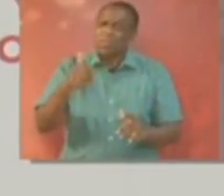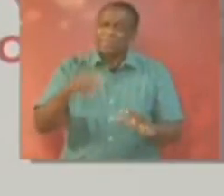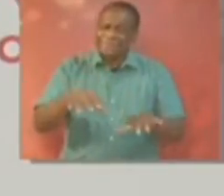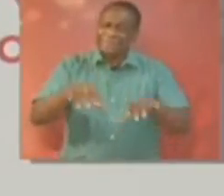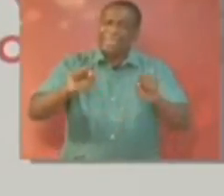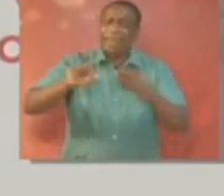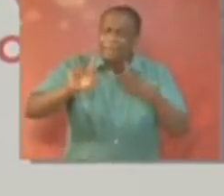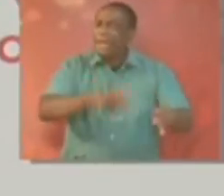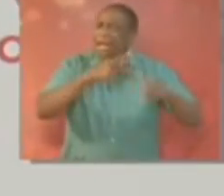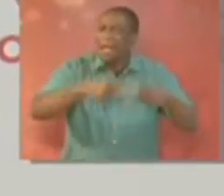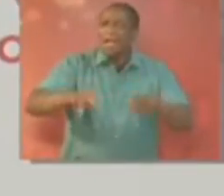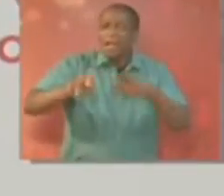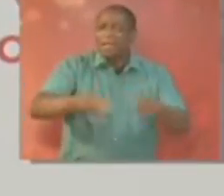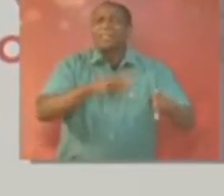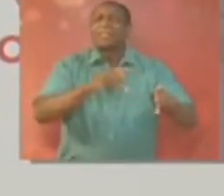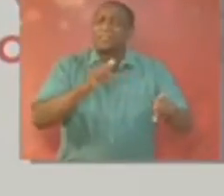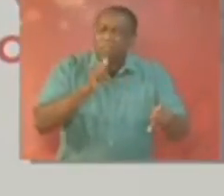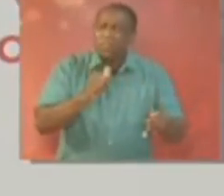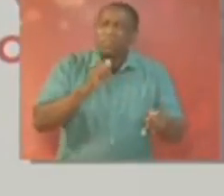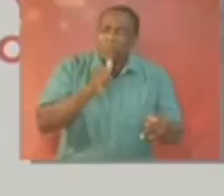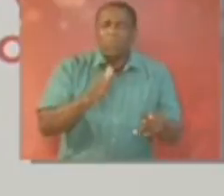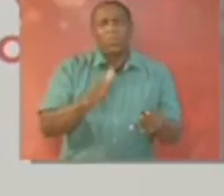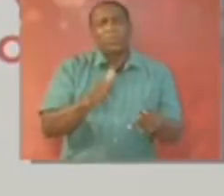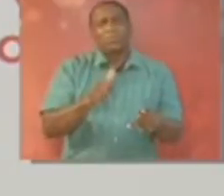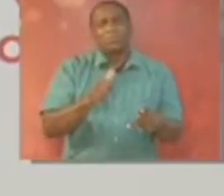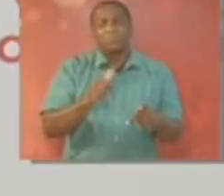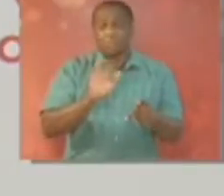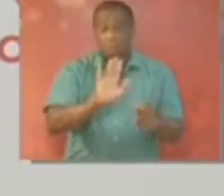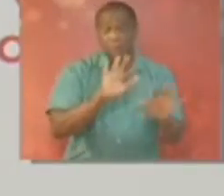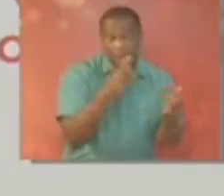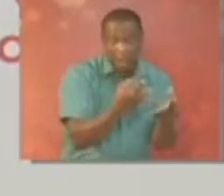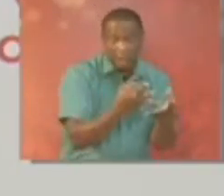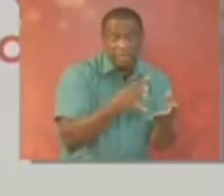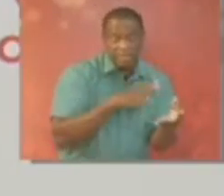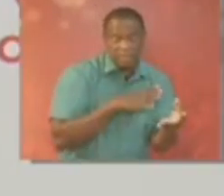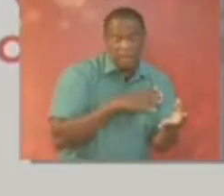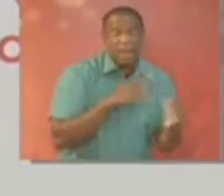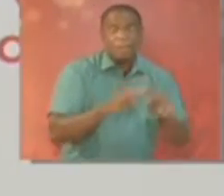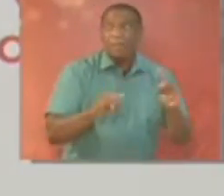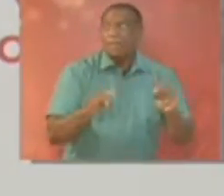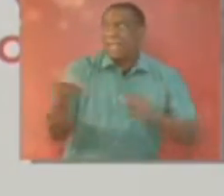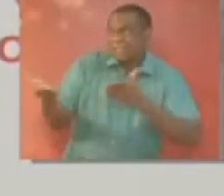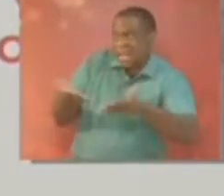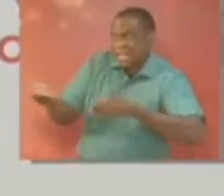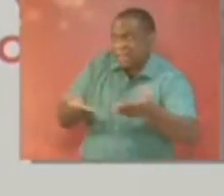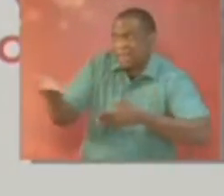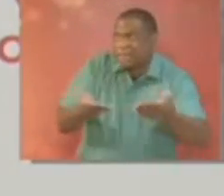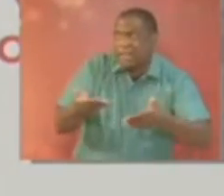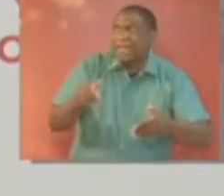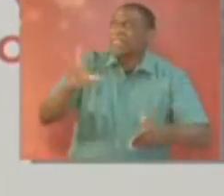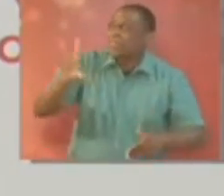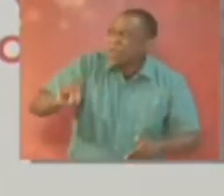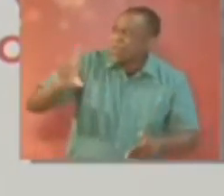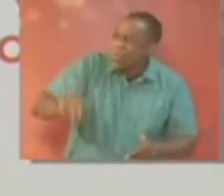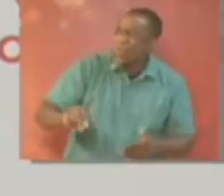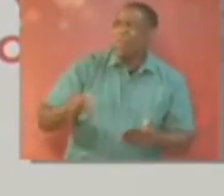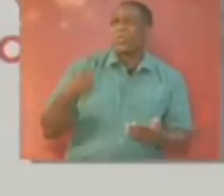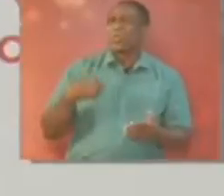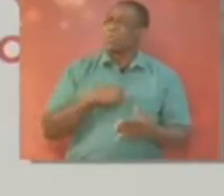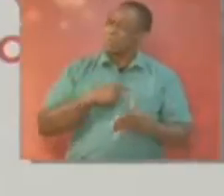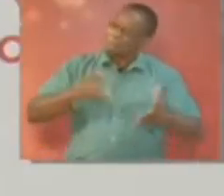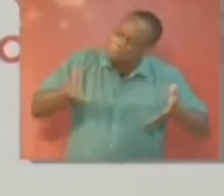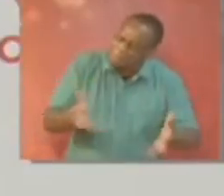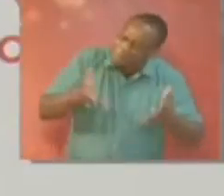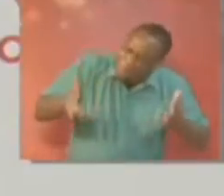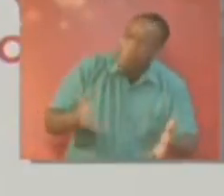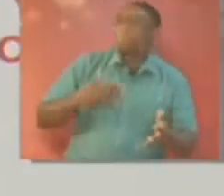out of your immediate family. And on this Wednesday, if you